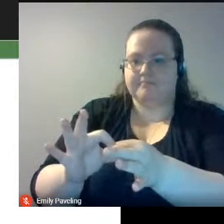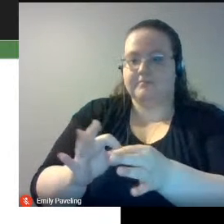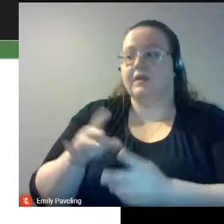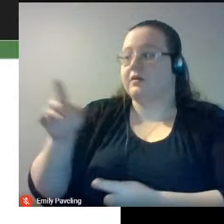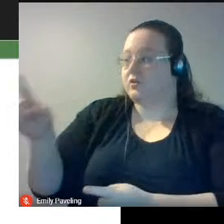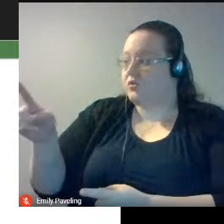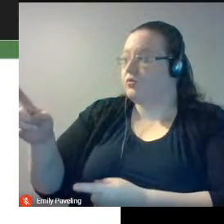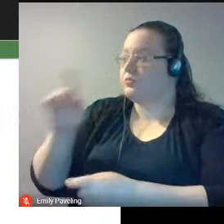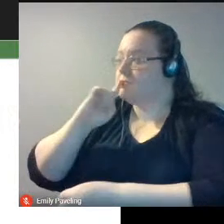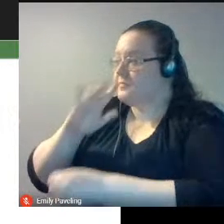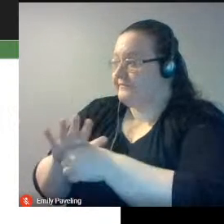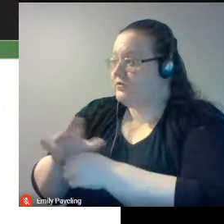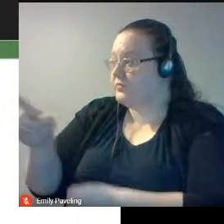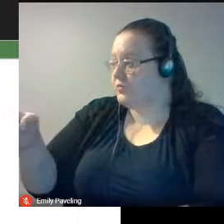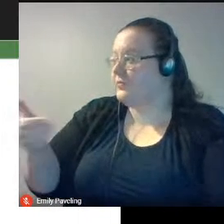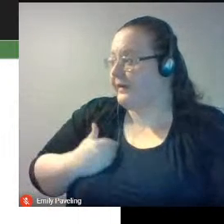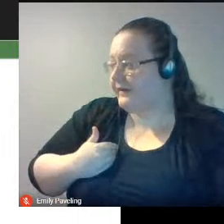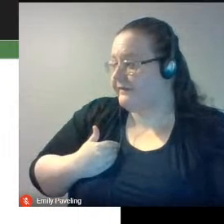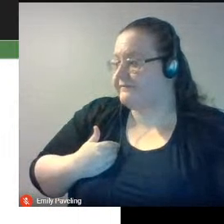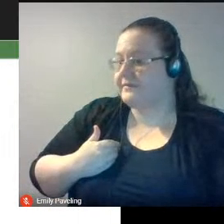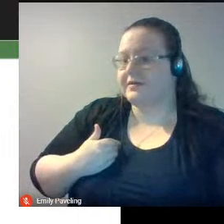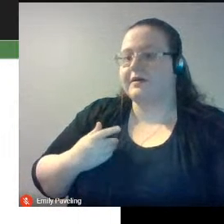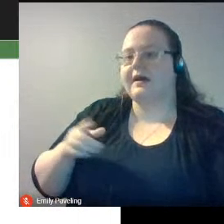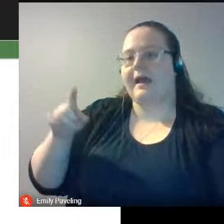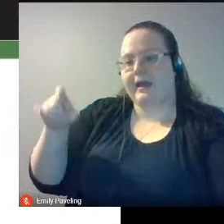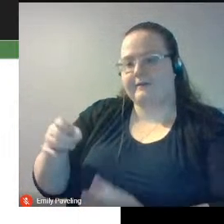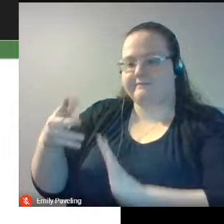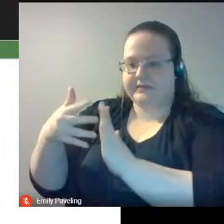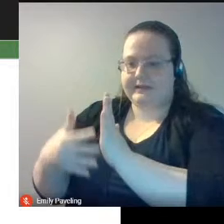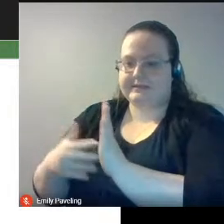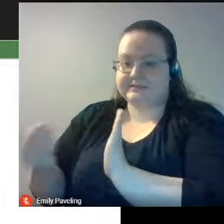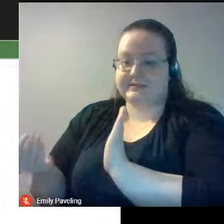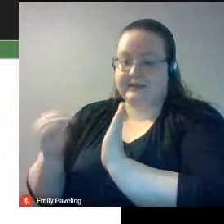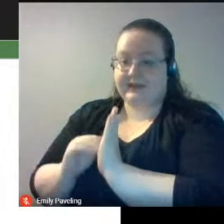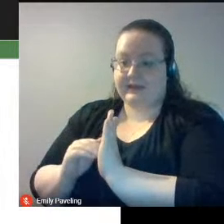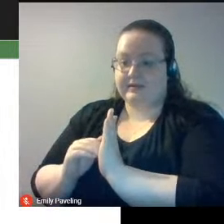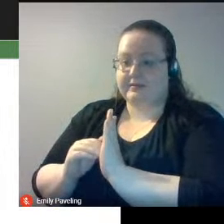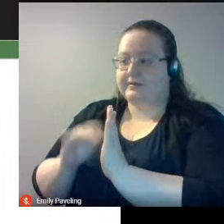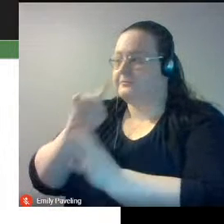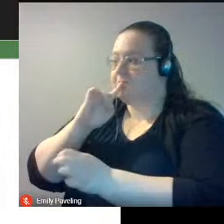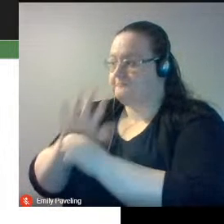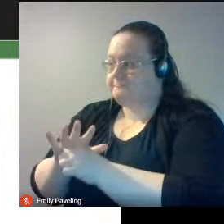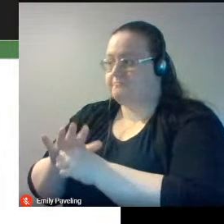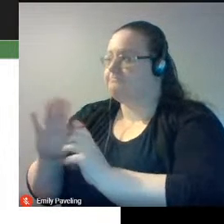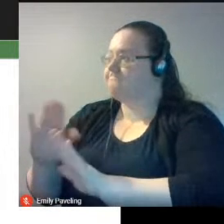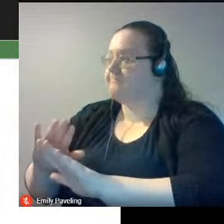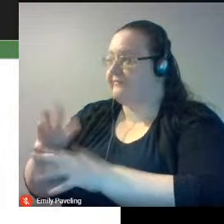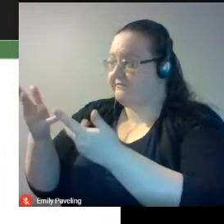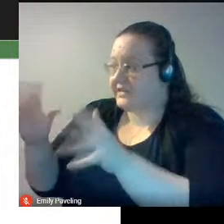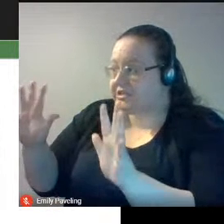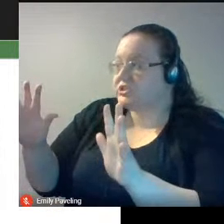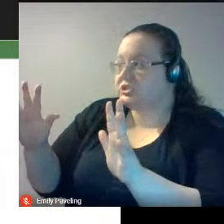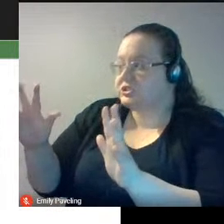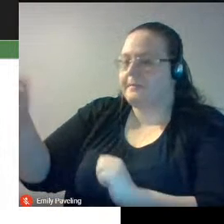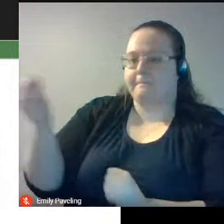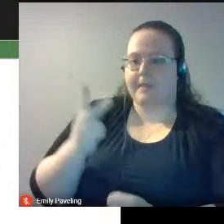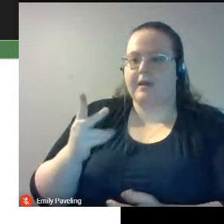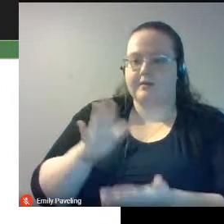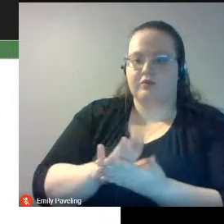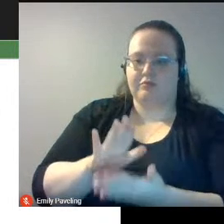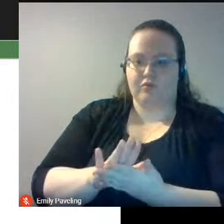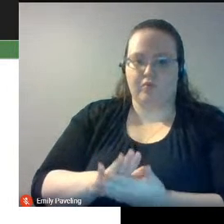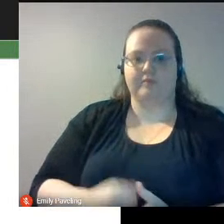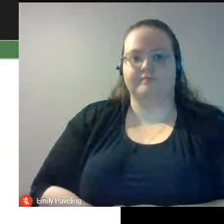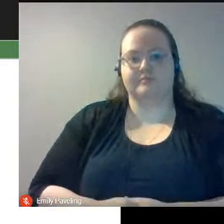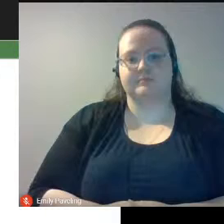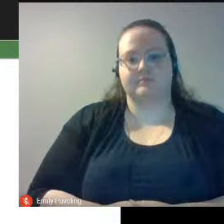So generally, an outbreak means there are 2 confirmed cases in a particular setting that are linked somehow. Based